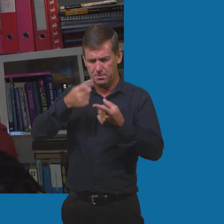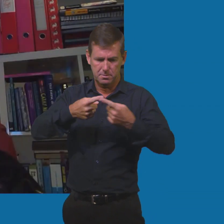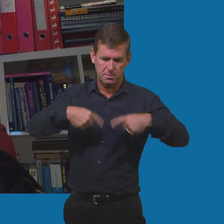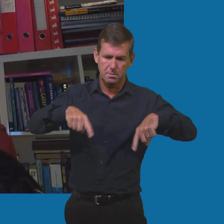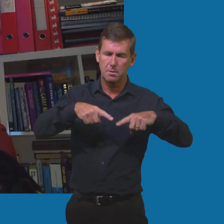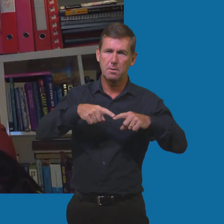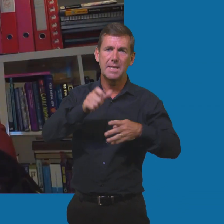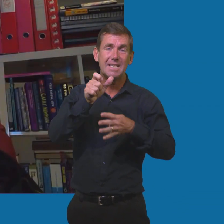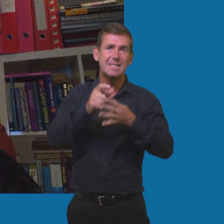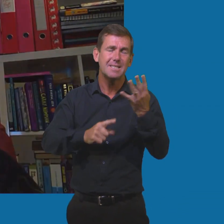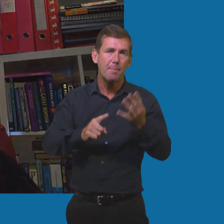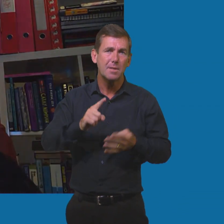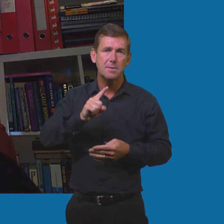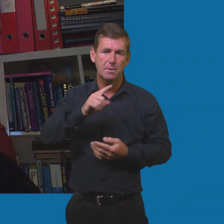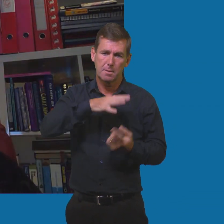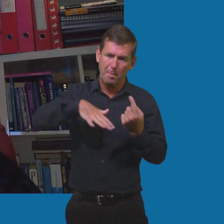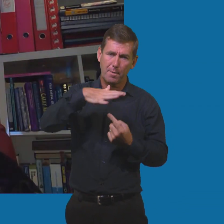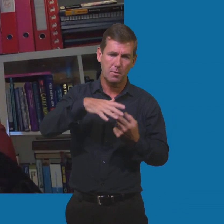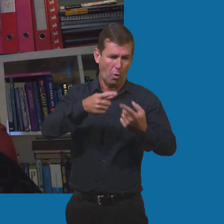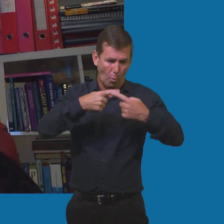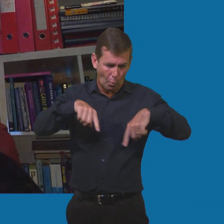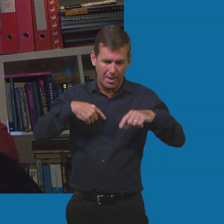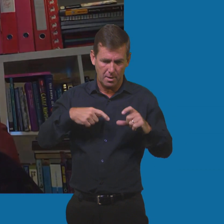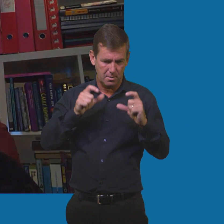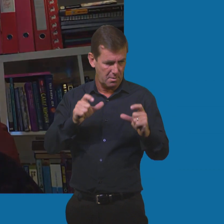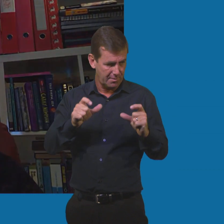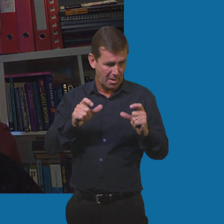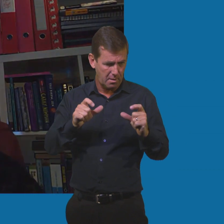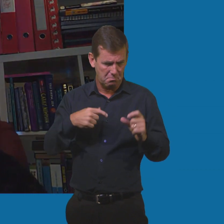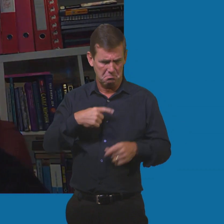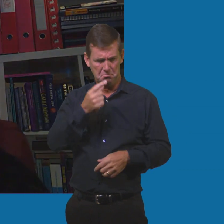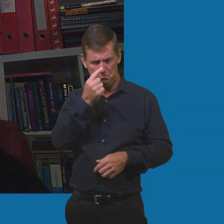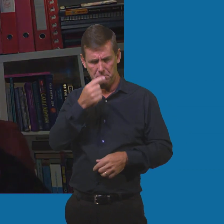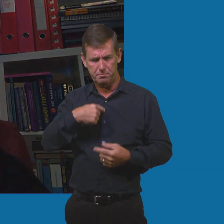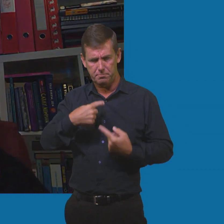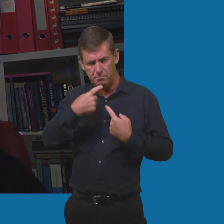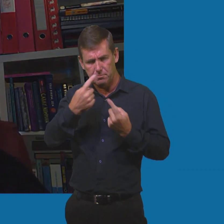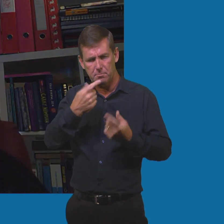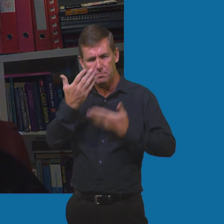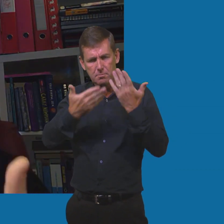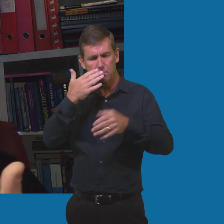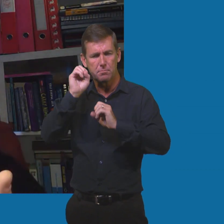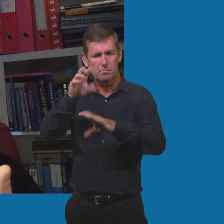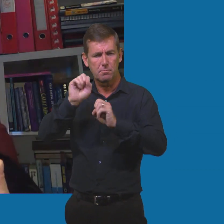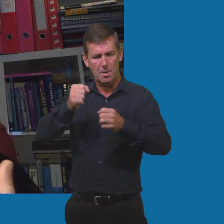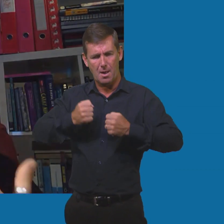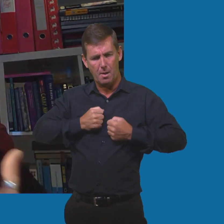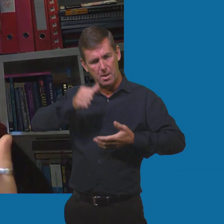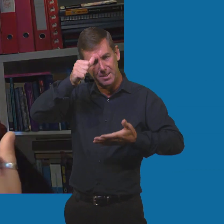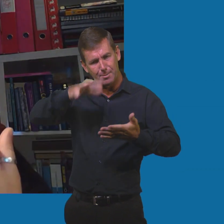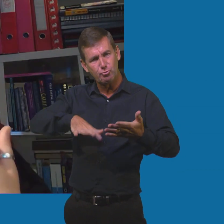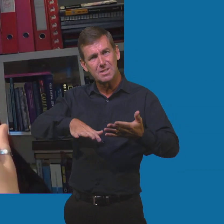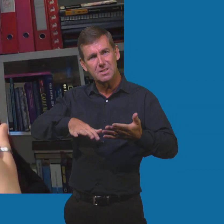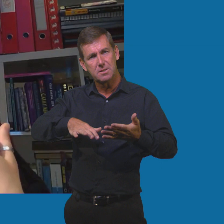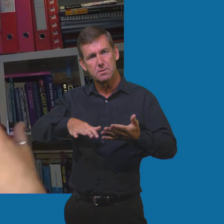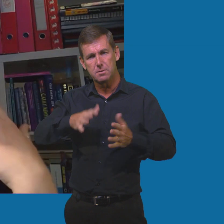if and where we are comfortable, it can be really helpful for us to speak about our experiences. Obviously, the onus shouldn't be